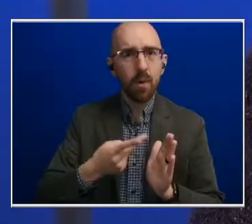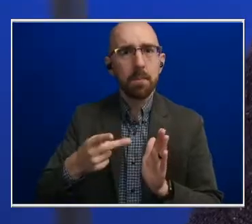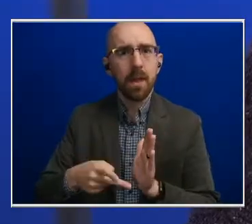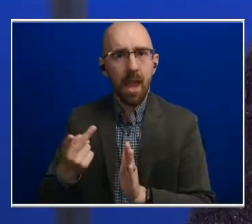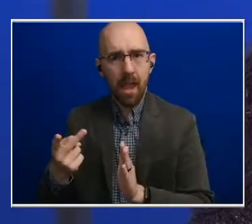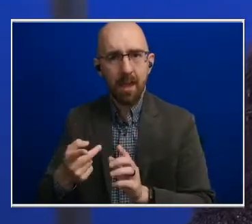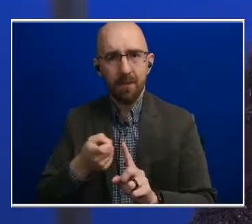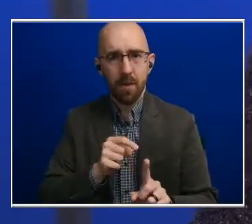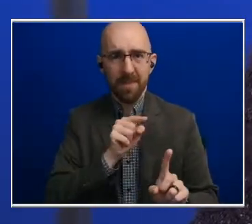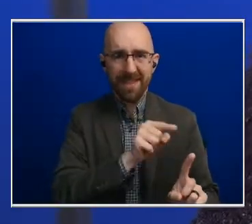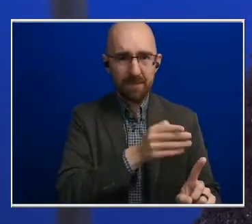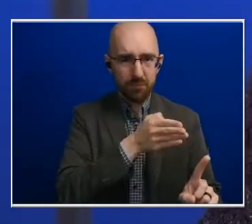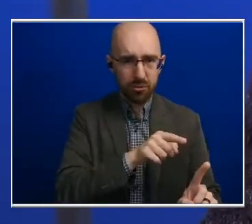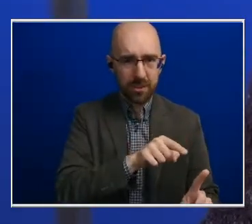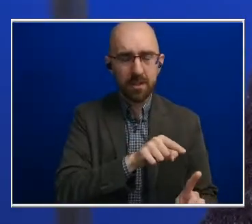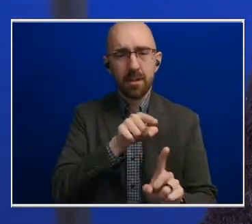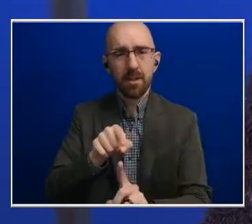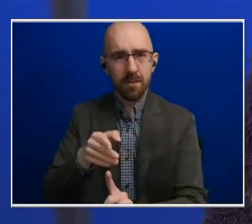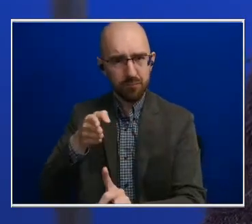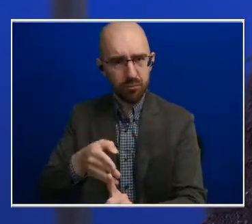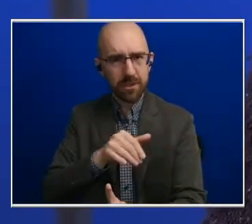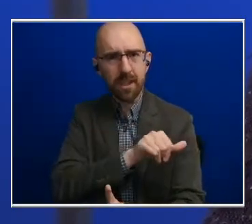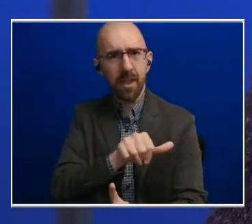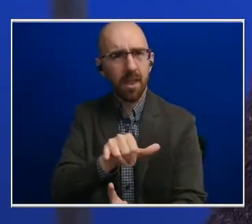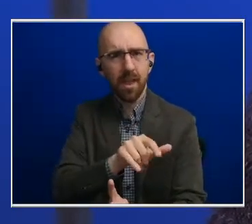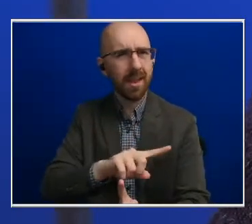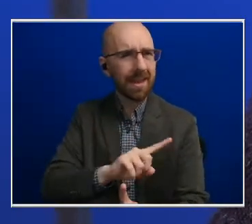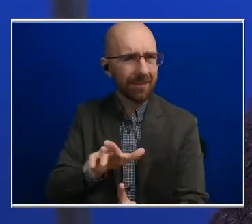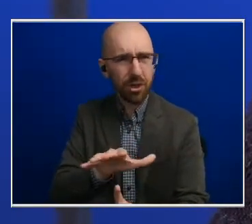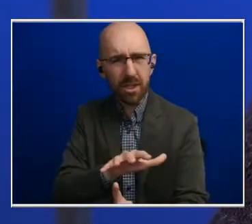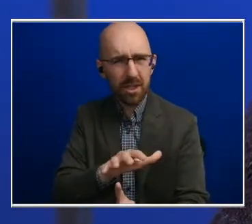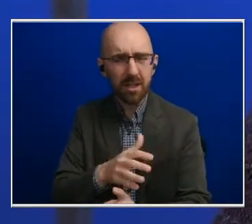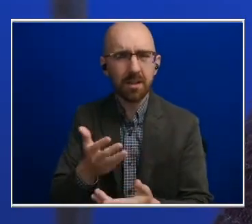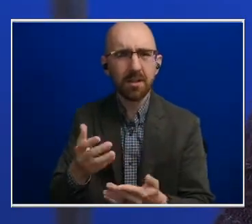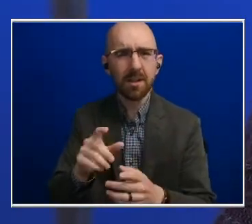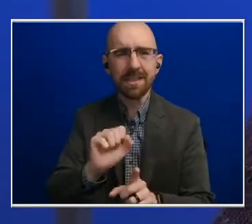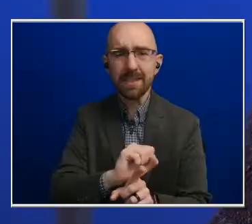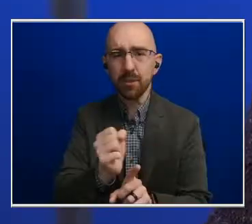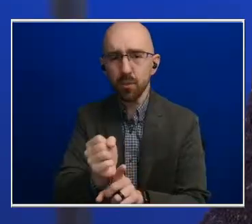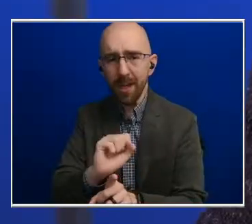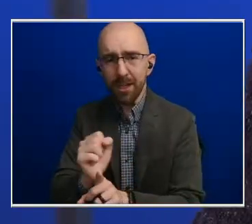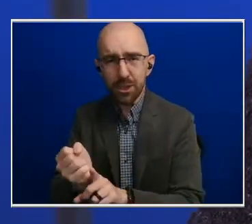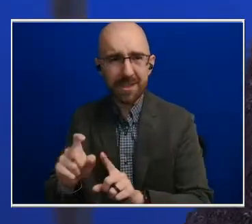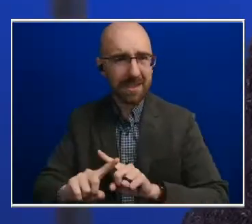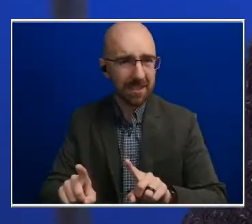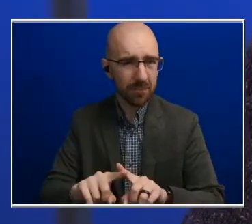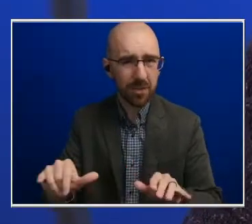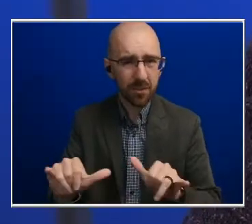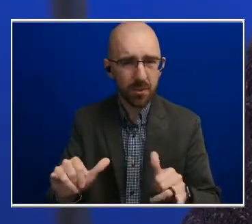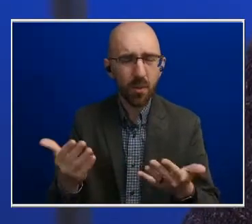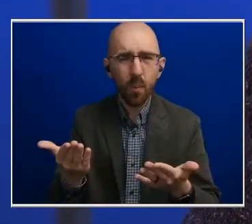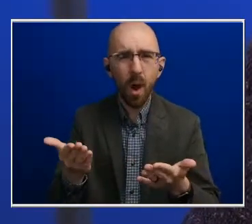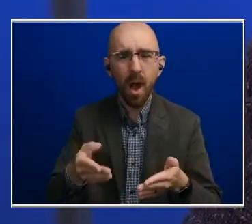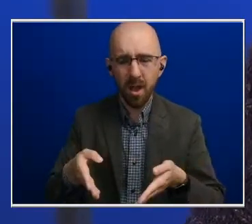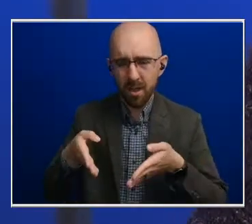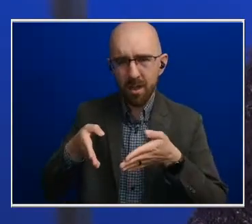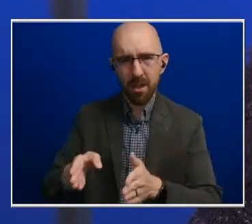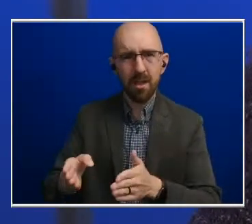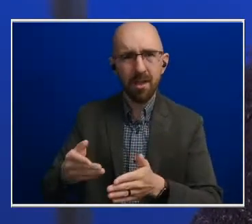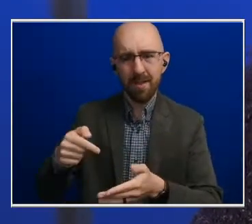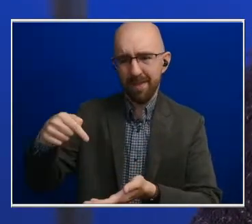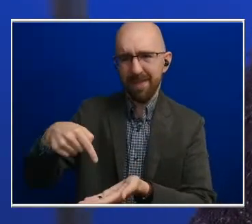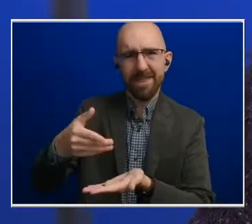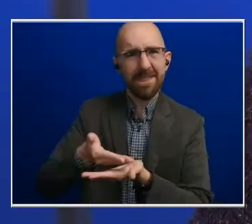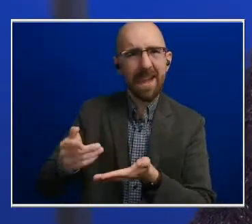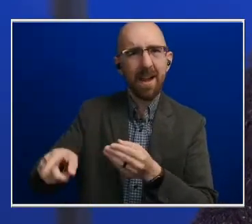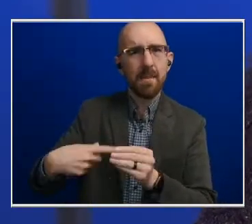from one situation to the next, because we haven't really looked at deeply at what the mechanism is that we're trying to